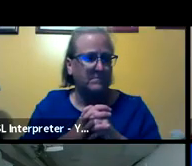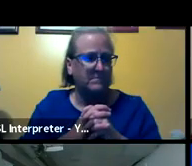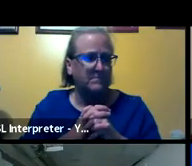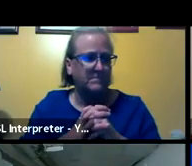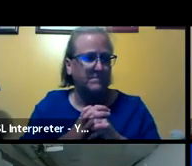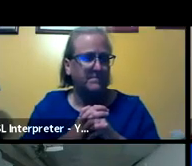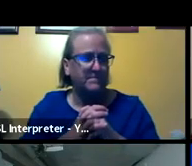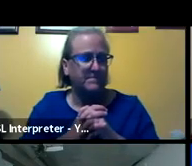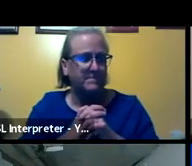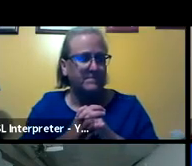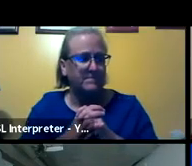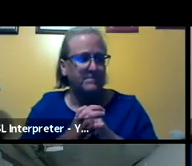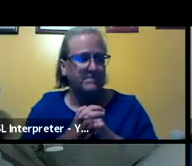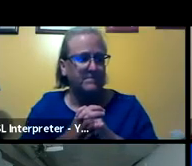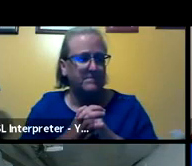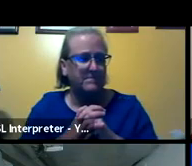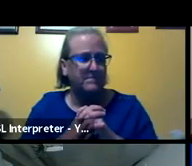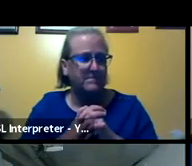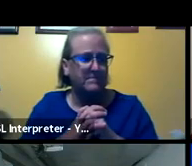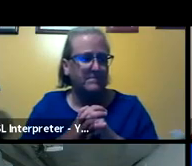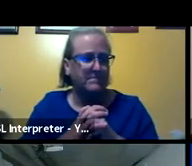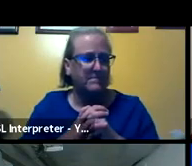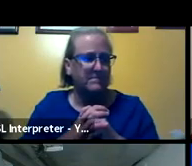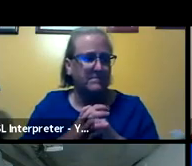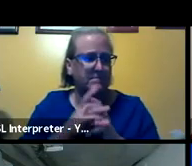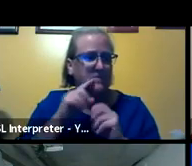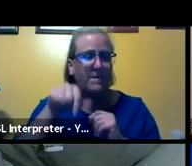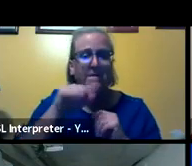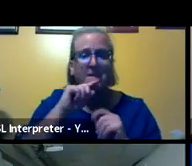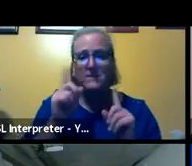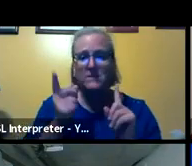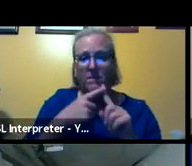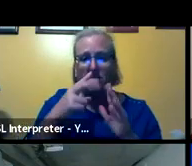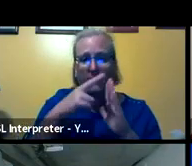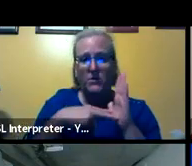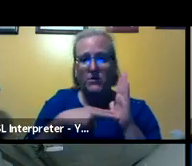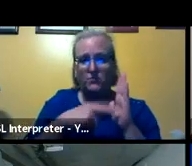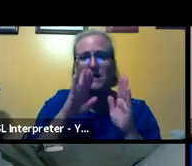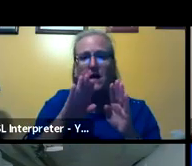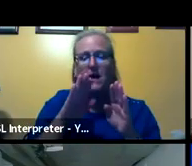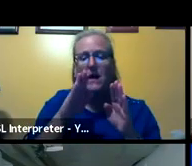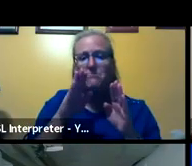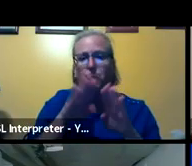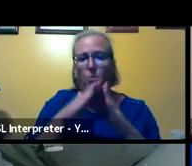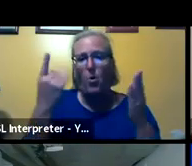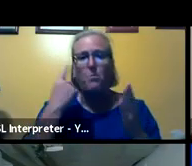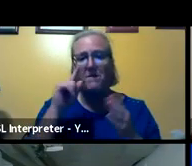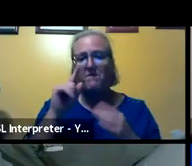It is, this is a first read and open for board comment.